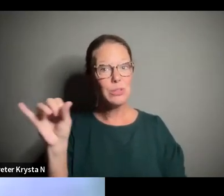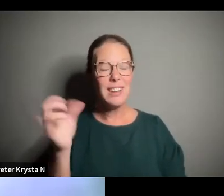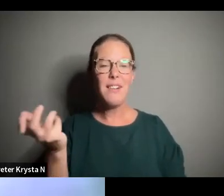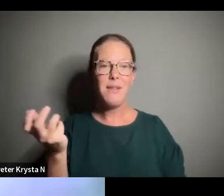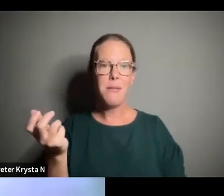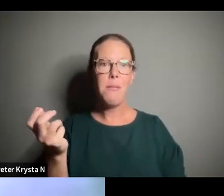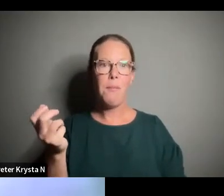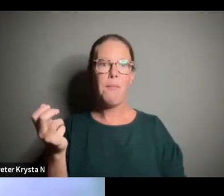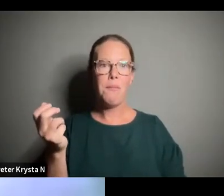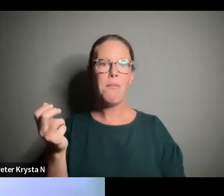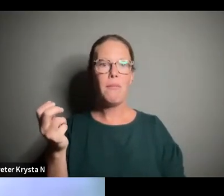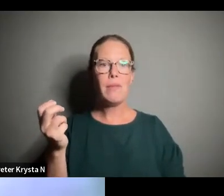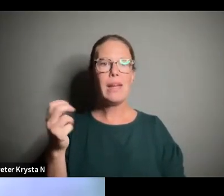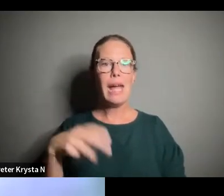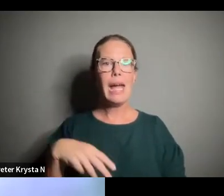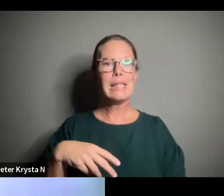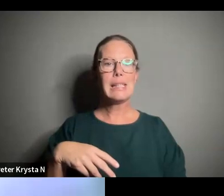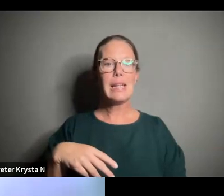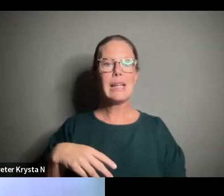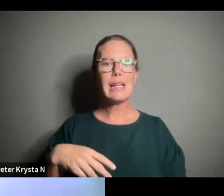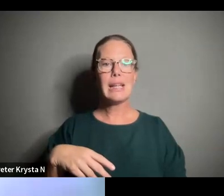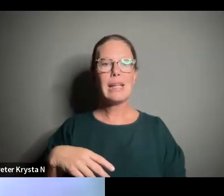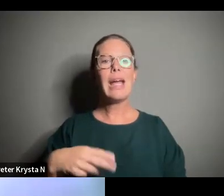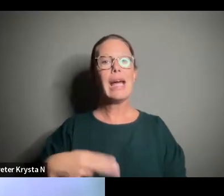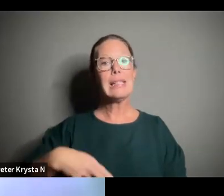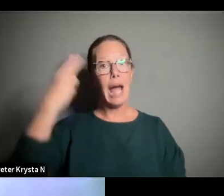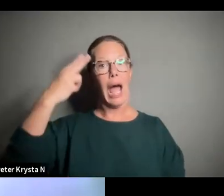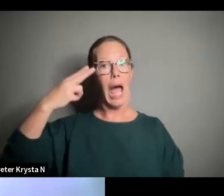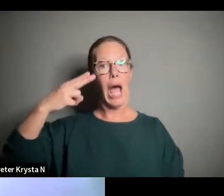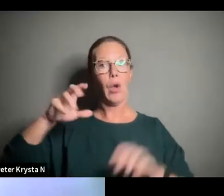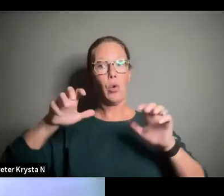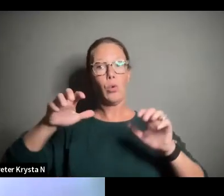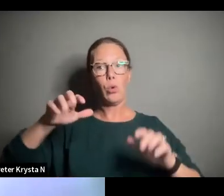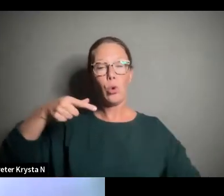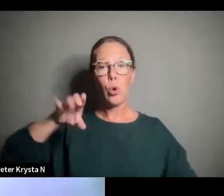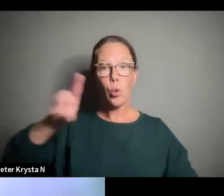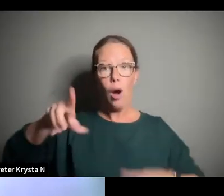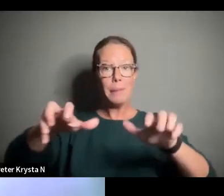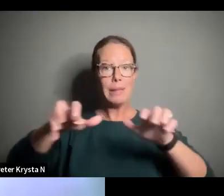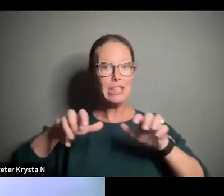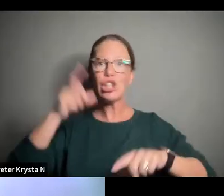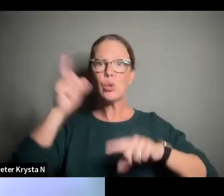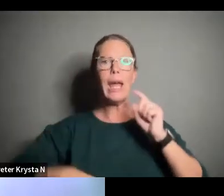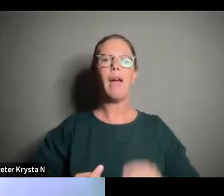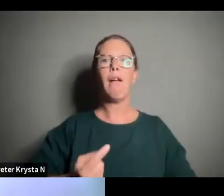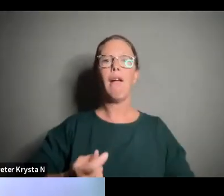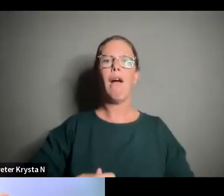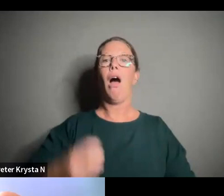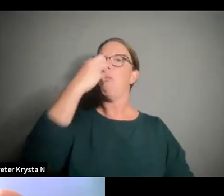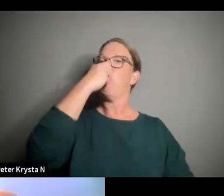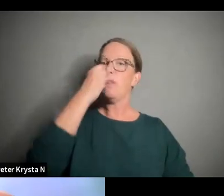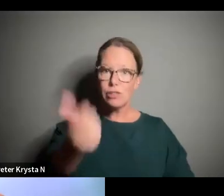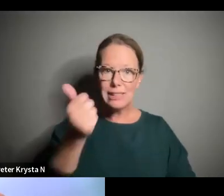because as a high quadriplegic, you can't put yourself back on that. Mm-hmm. So many patients realize our pacing device, even though